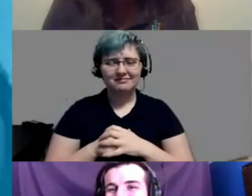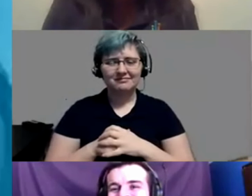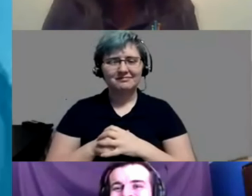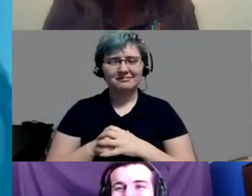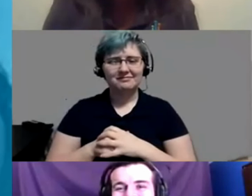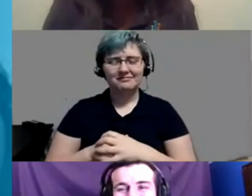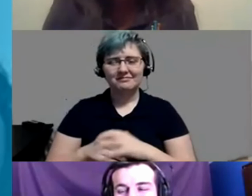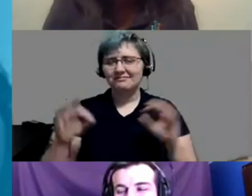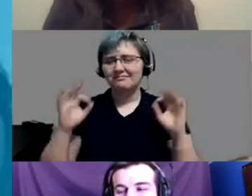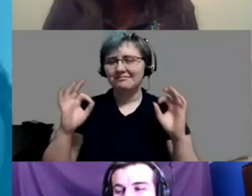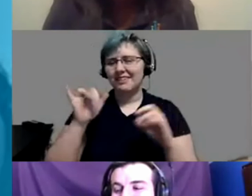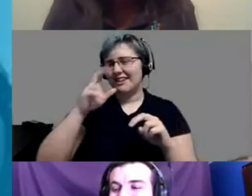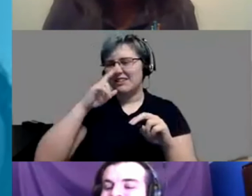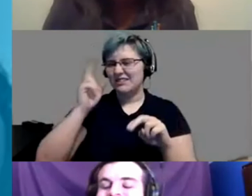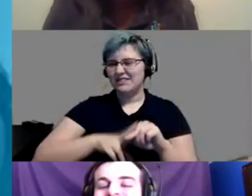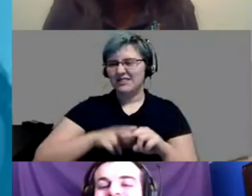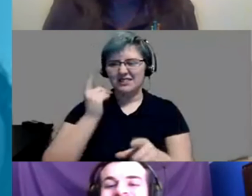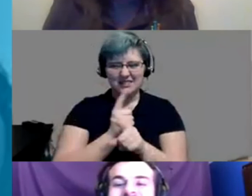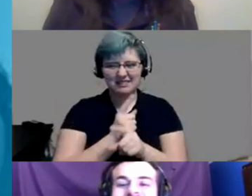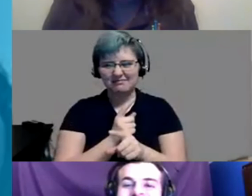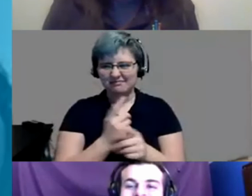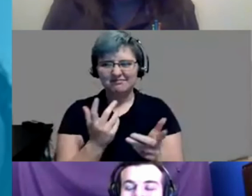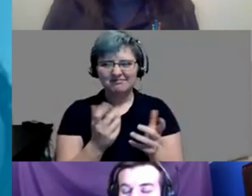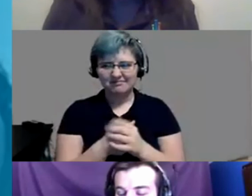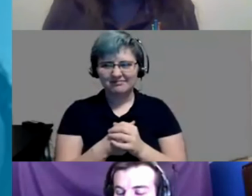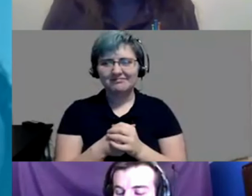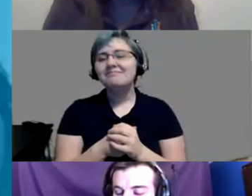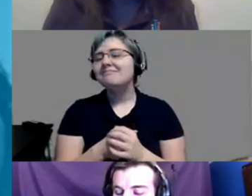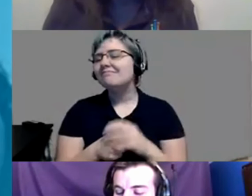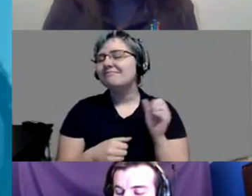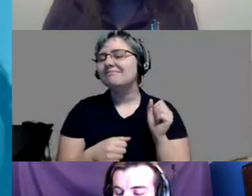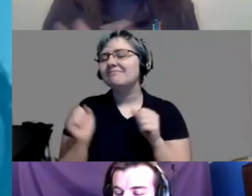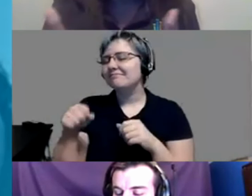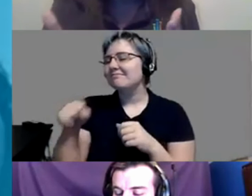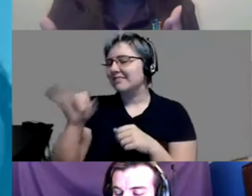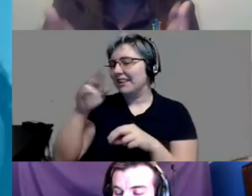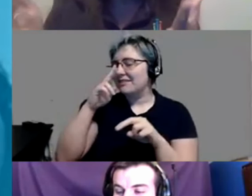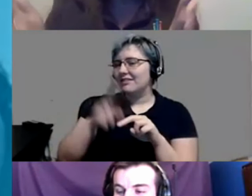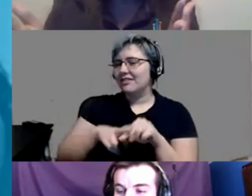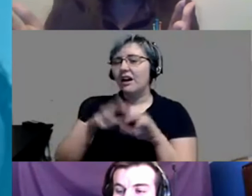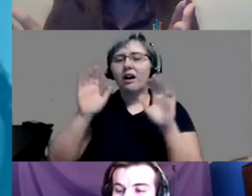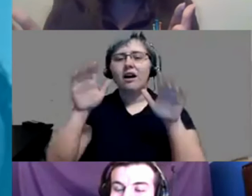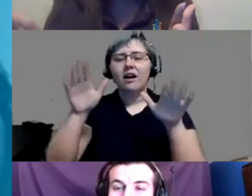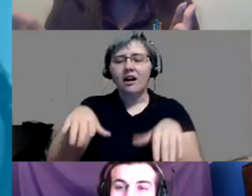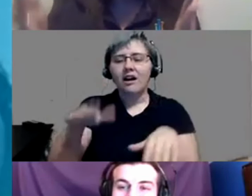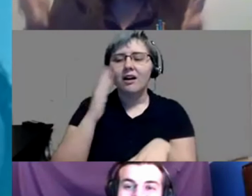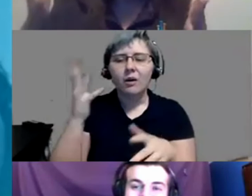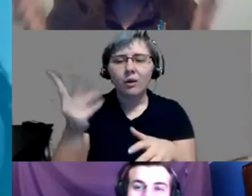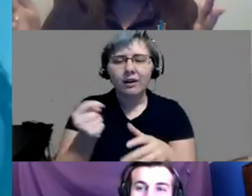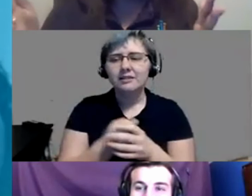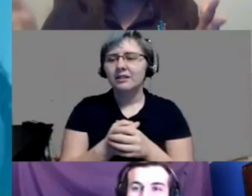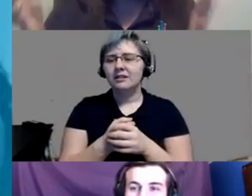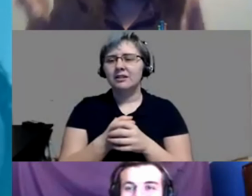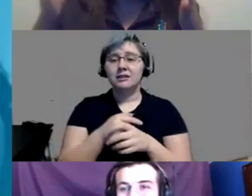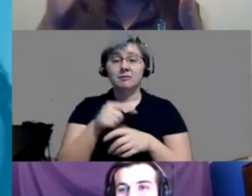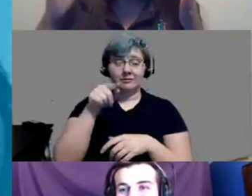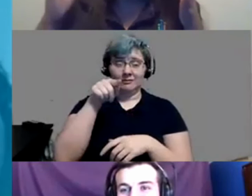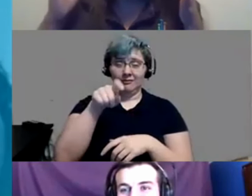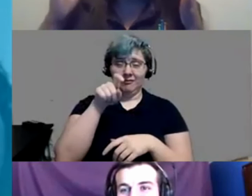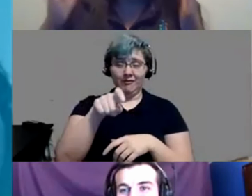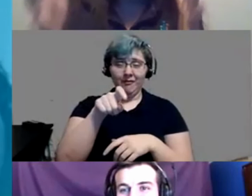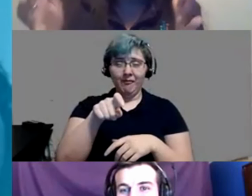All right, that was fun, wasn't it? Yeah, that was fun. George, you know what? You need to